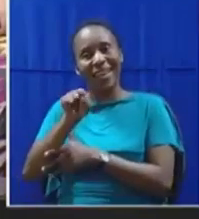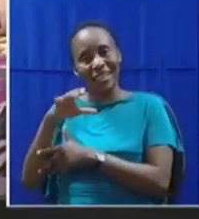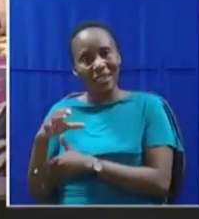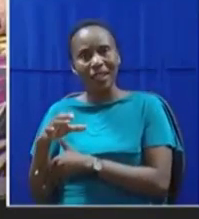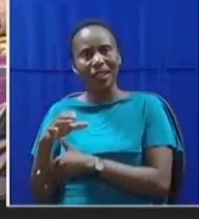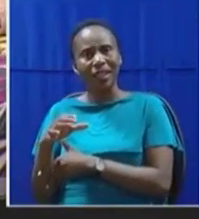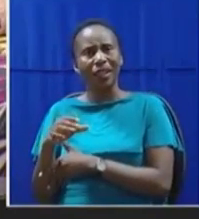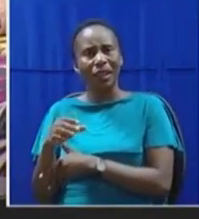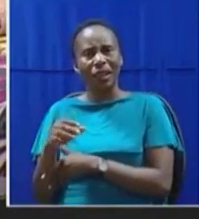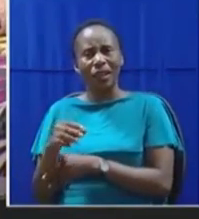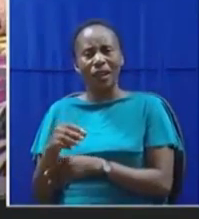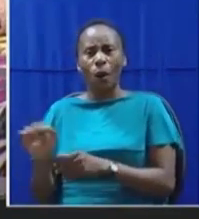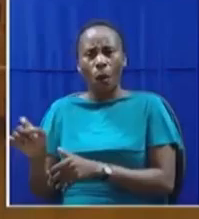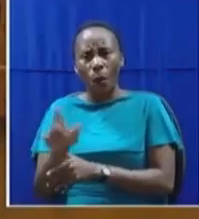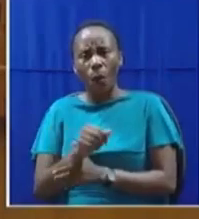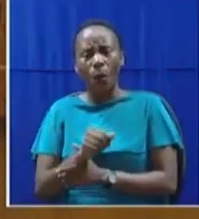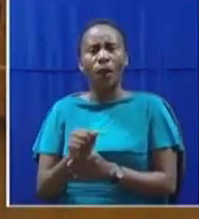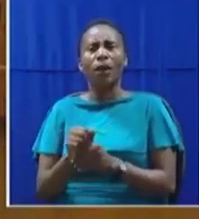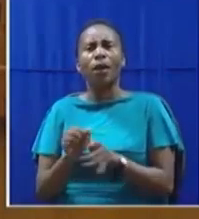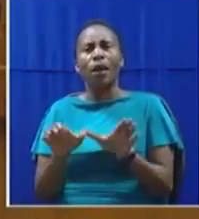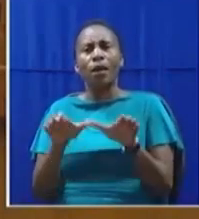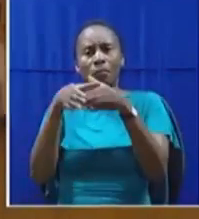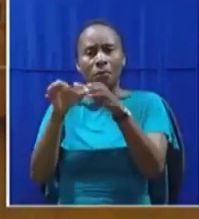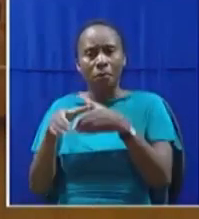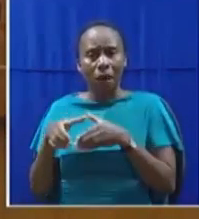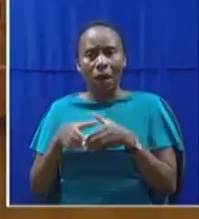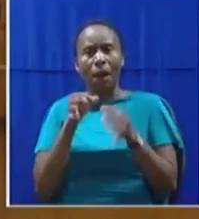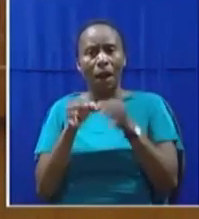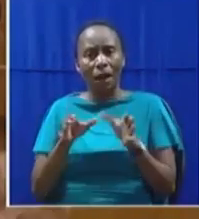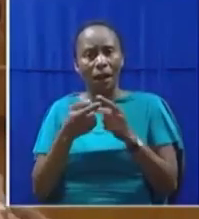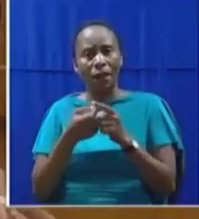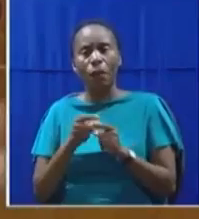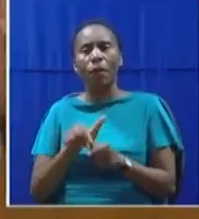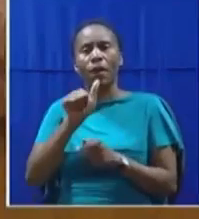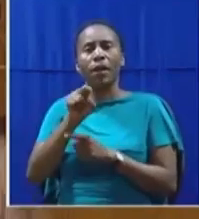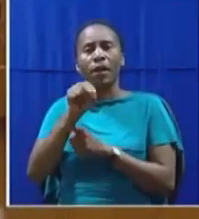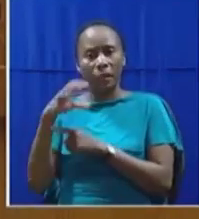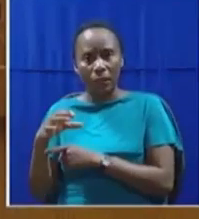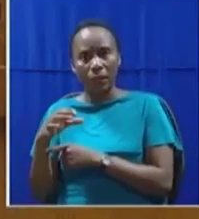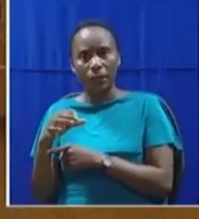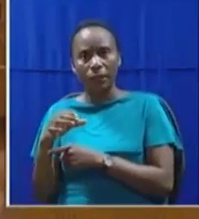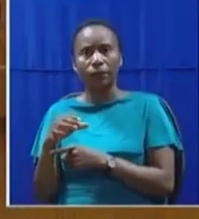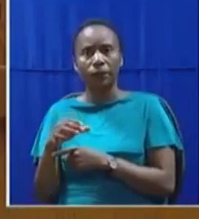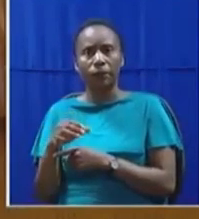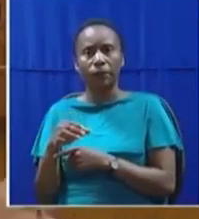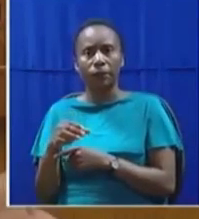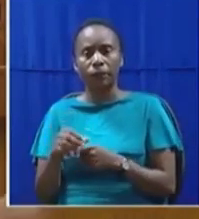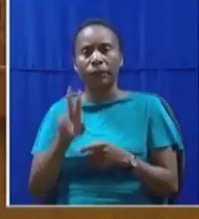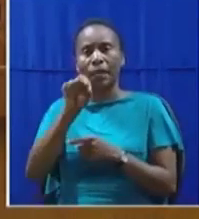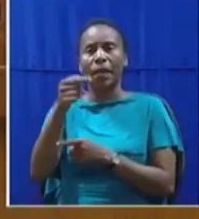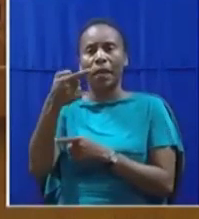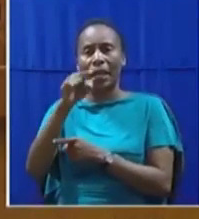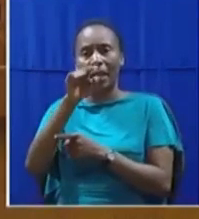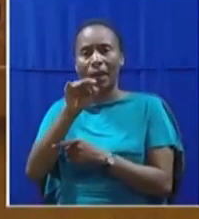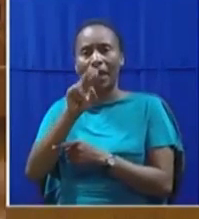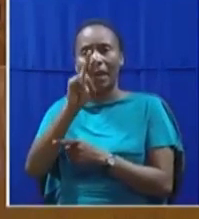every party in this house came from the ANC. Umntwana waphinda ingene was a member of the ANC. The PAC comes